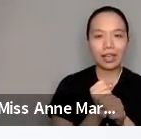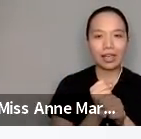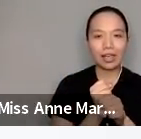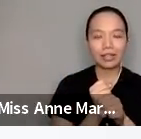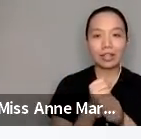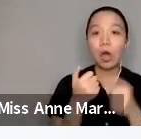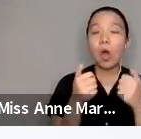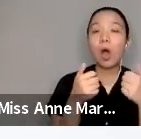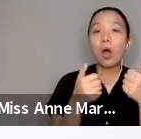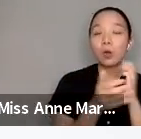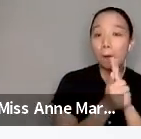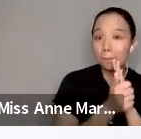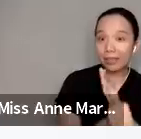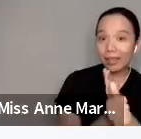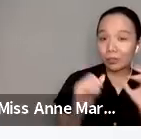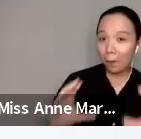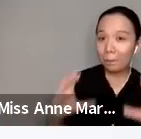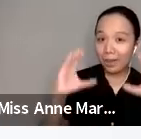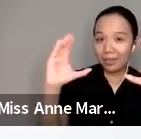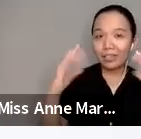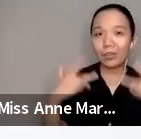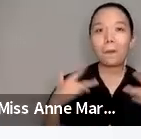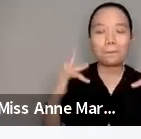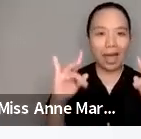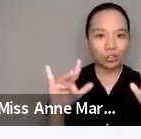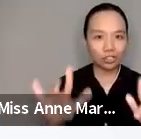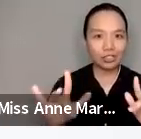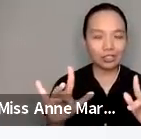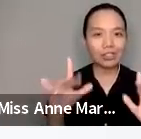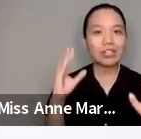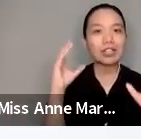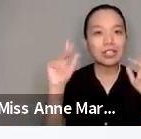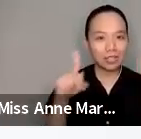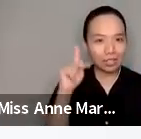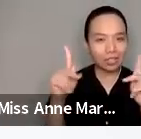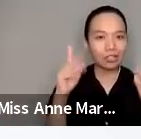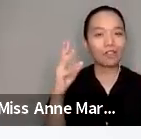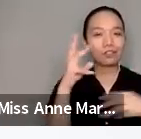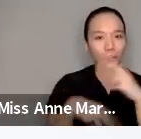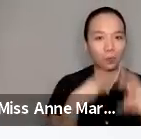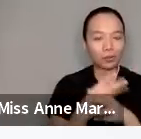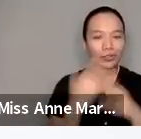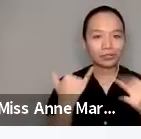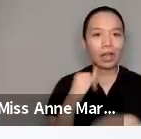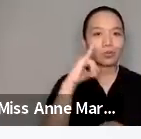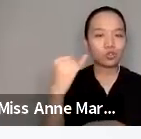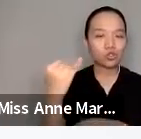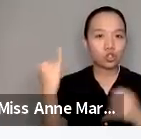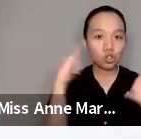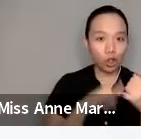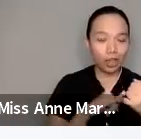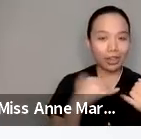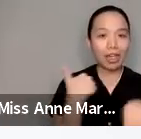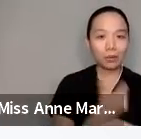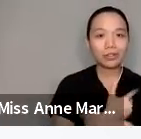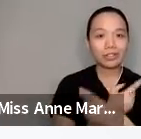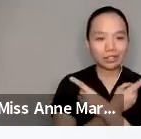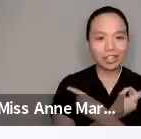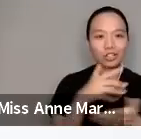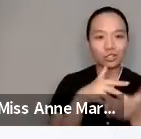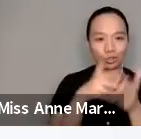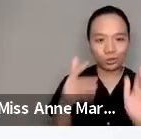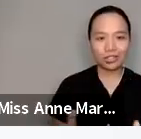competent, committed, and compassionate citizens of the world. Join me as we welcome our dear